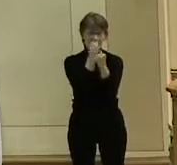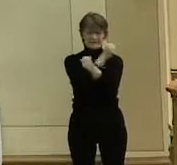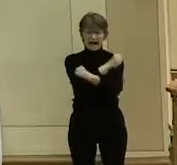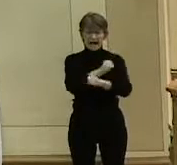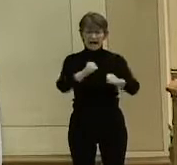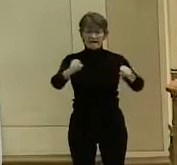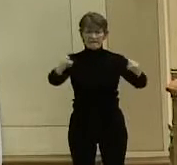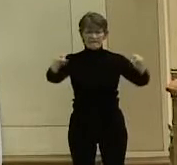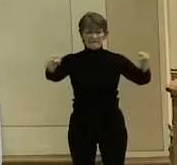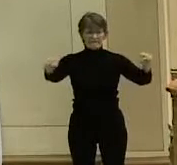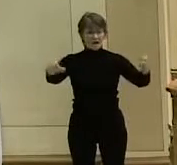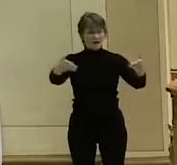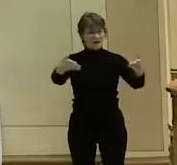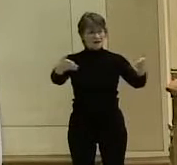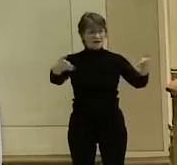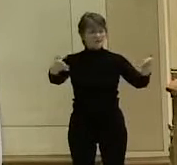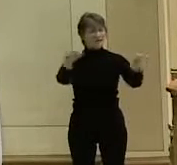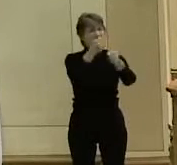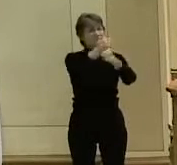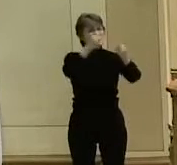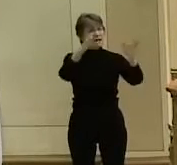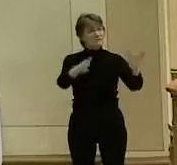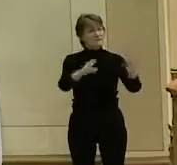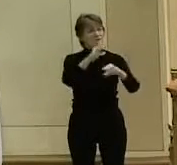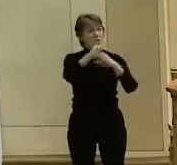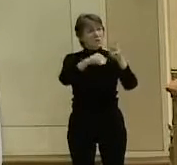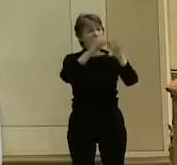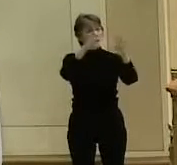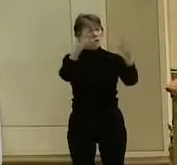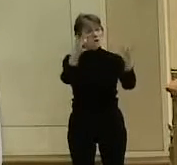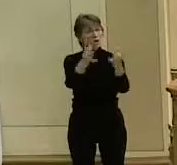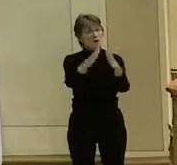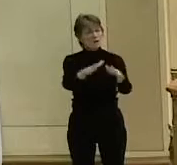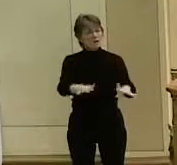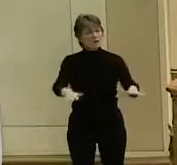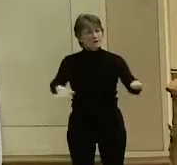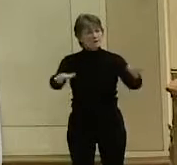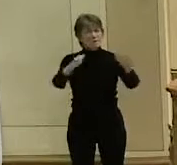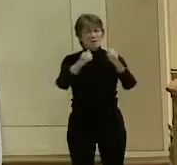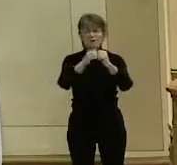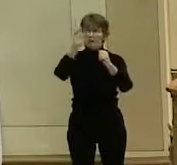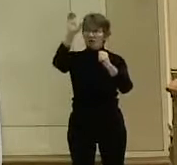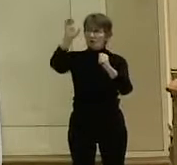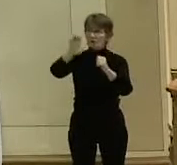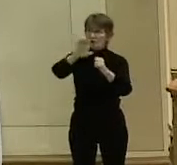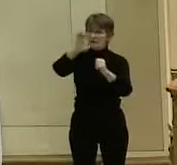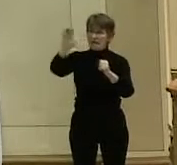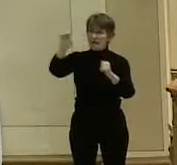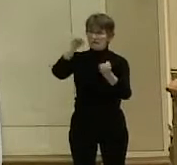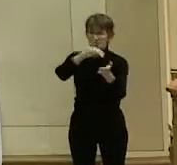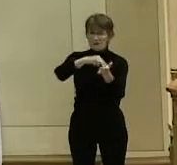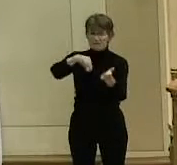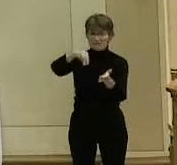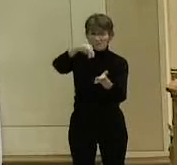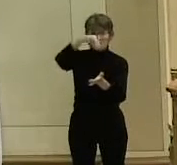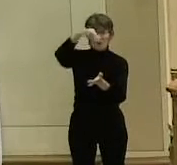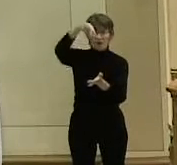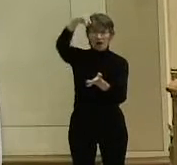faith. Save us, Savior of the world, for by your cross and